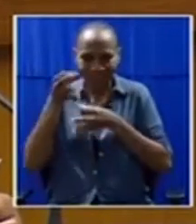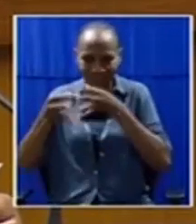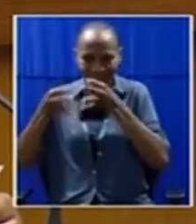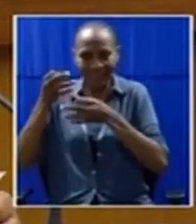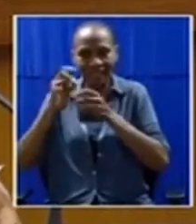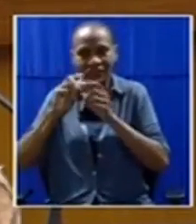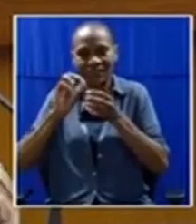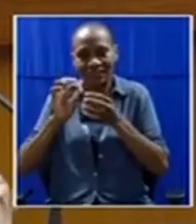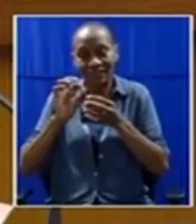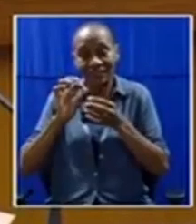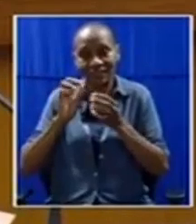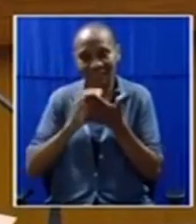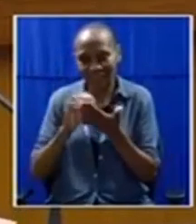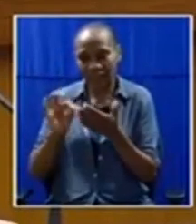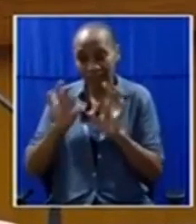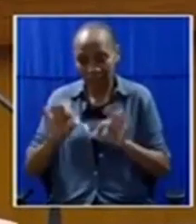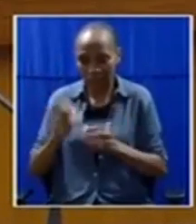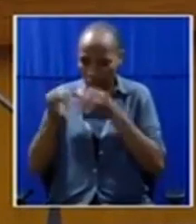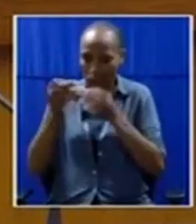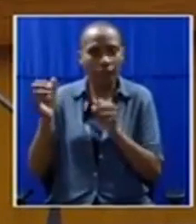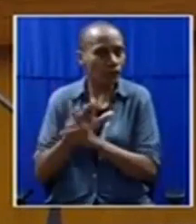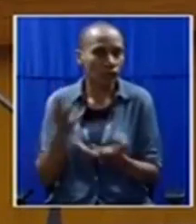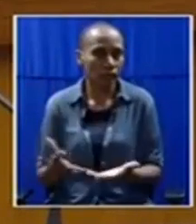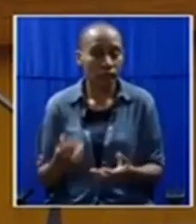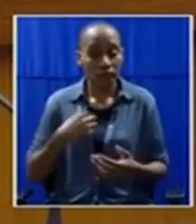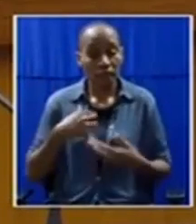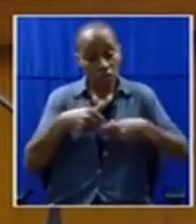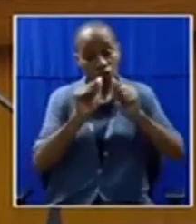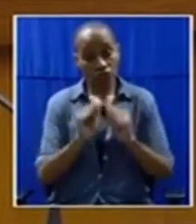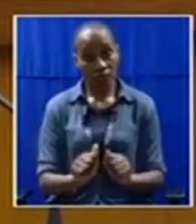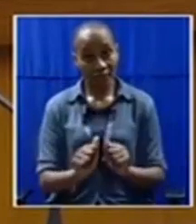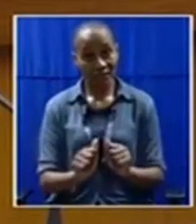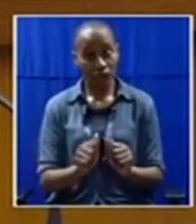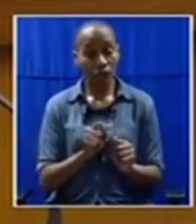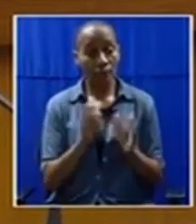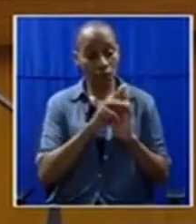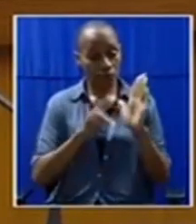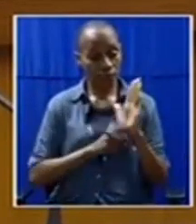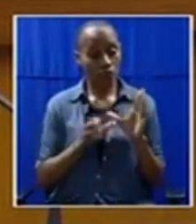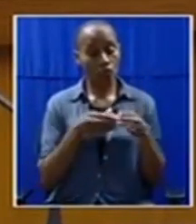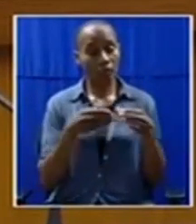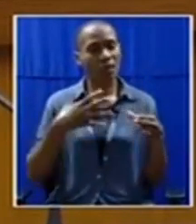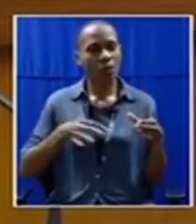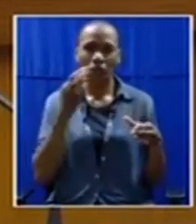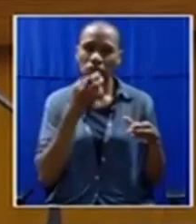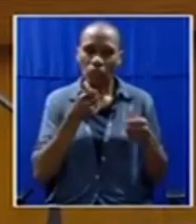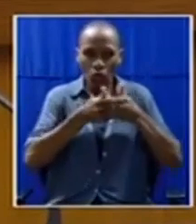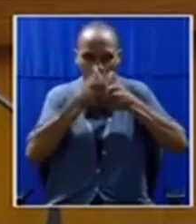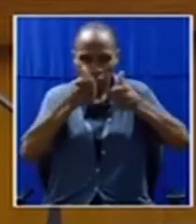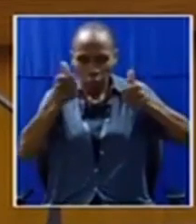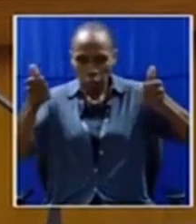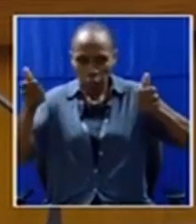provisions. As the chairperson of the Programming Committee, let me commend the whips and parties for